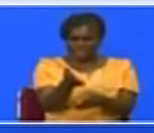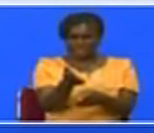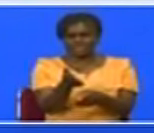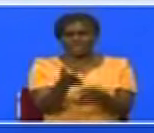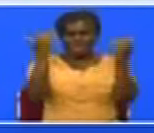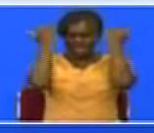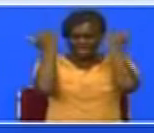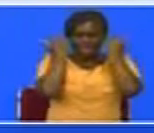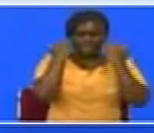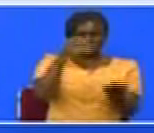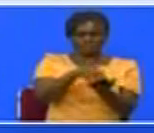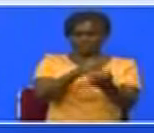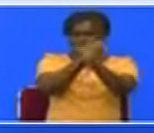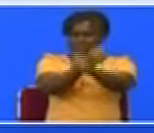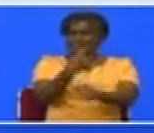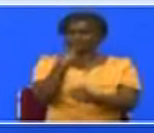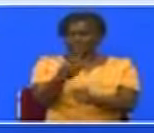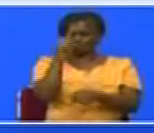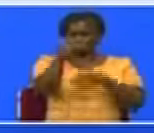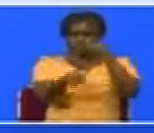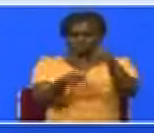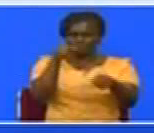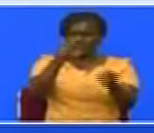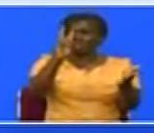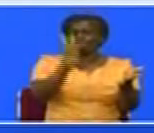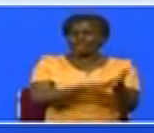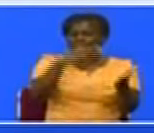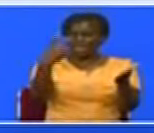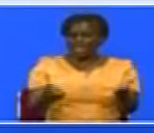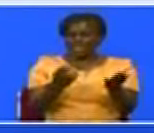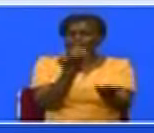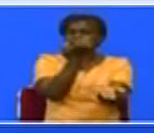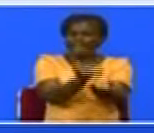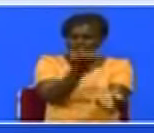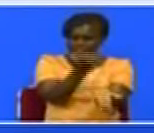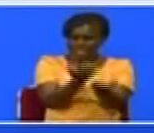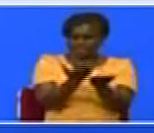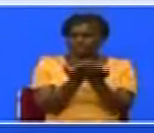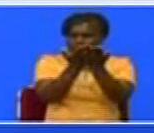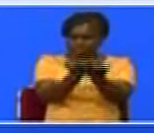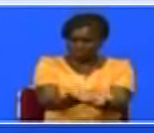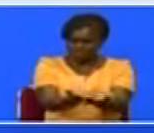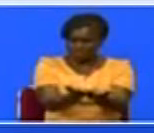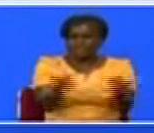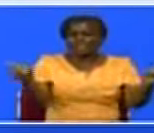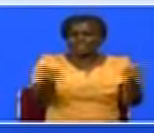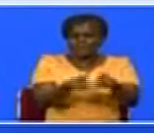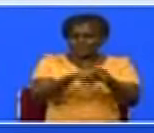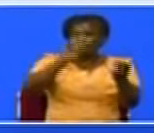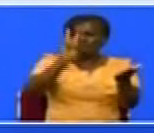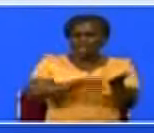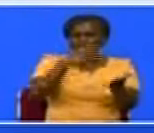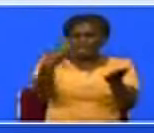of the case. The defense argues the prosecution not only failed to produce evidence of a network, it also failed to prove